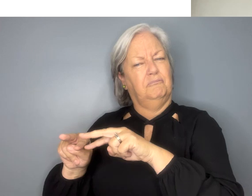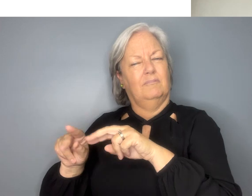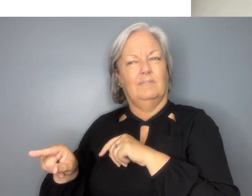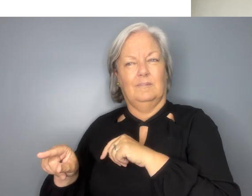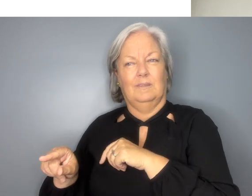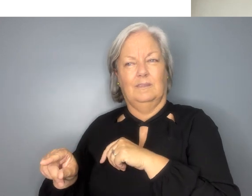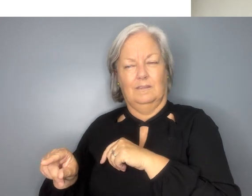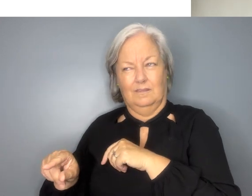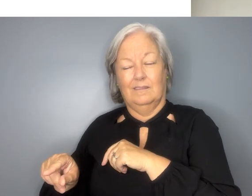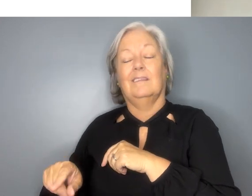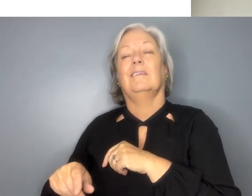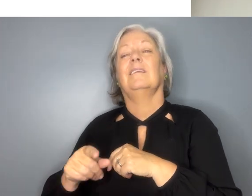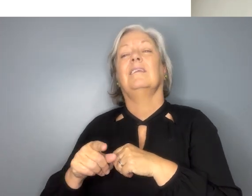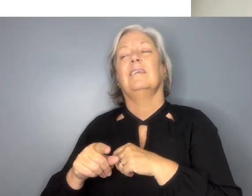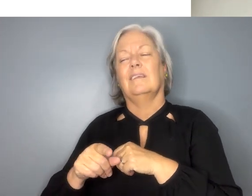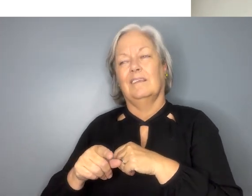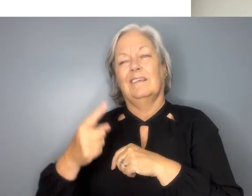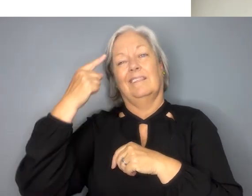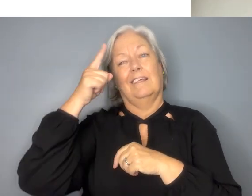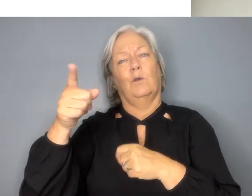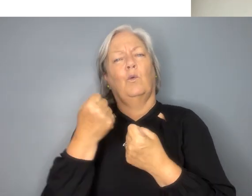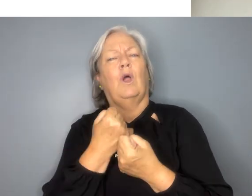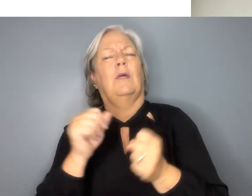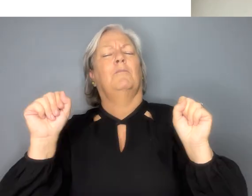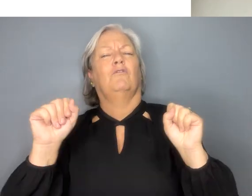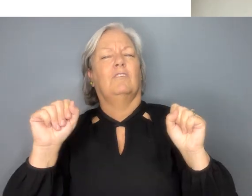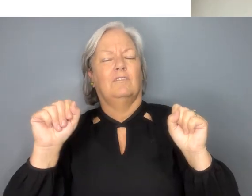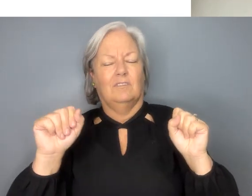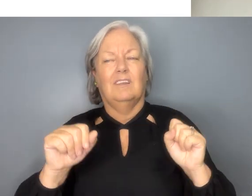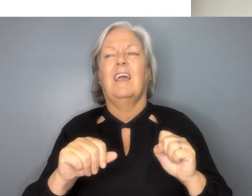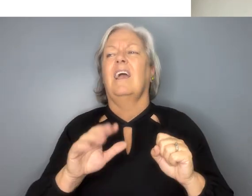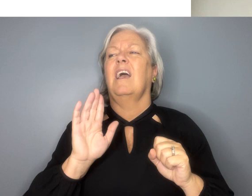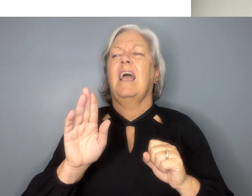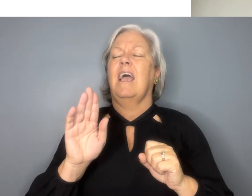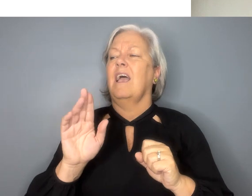think taking those approaches from liberation from